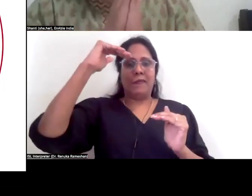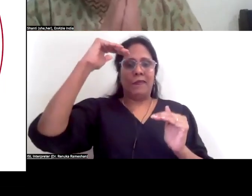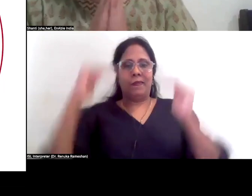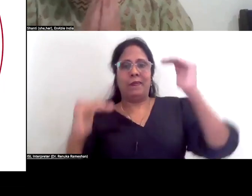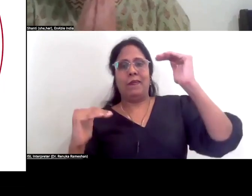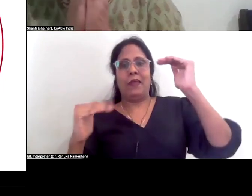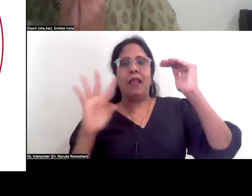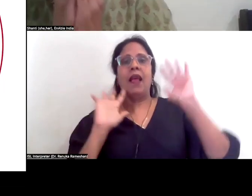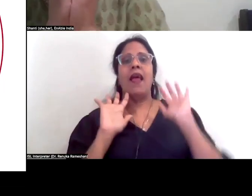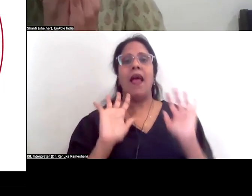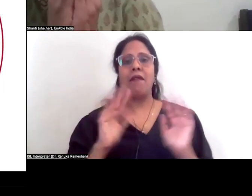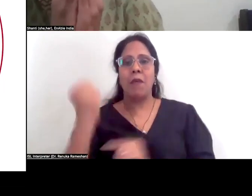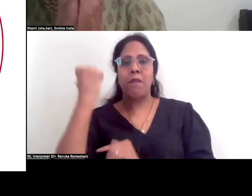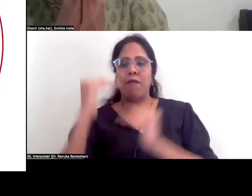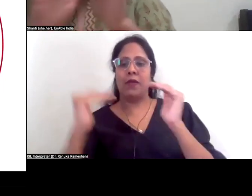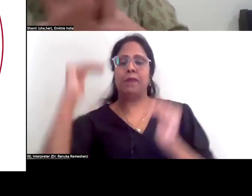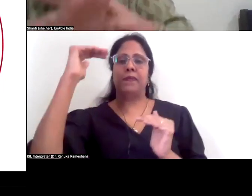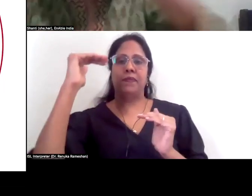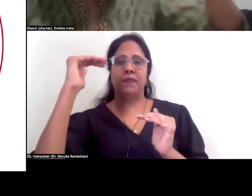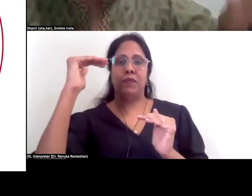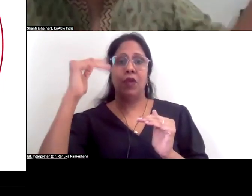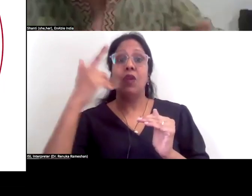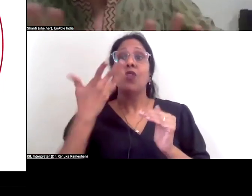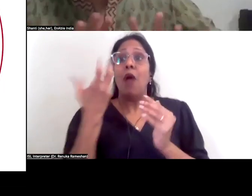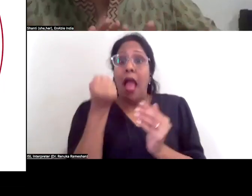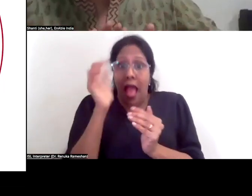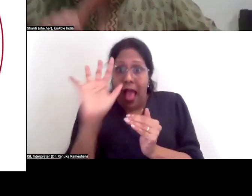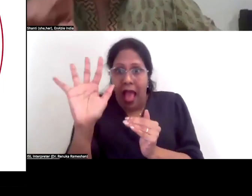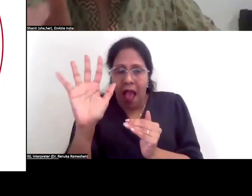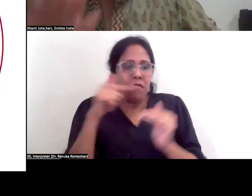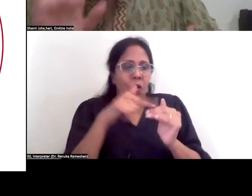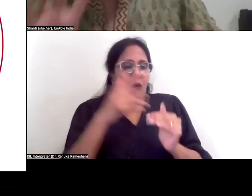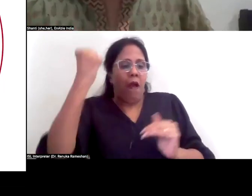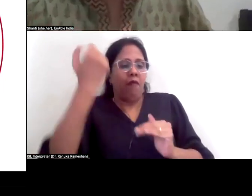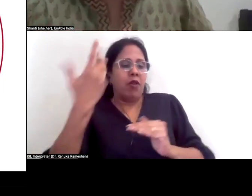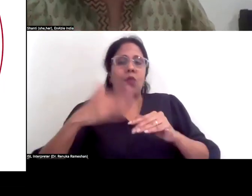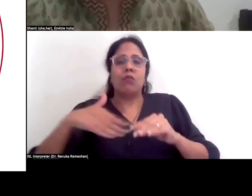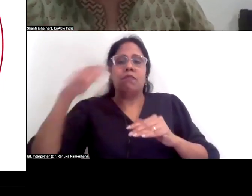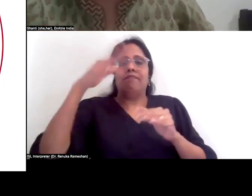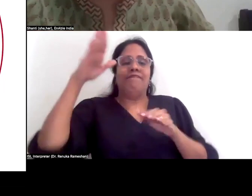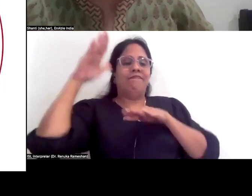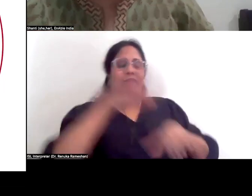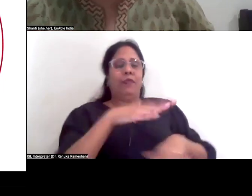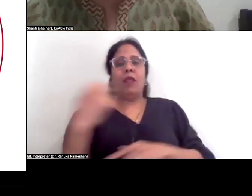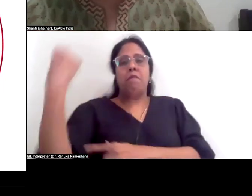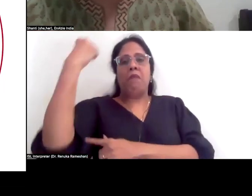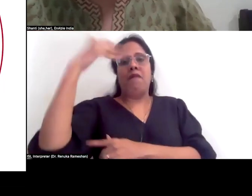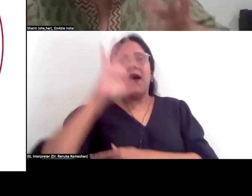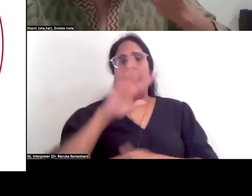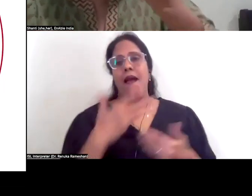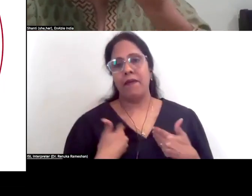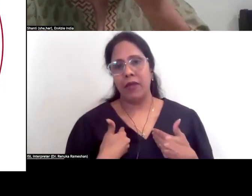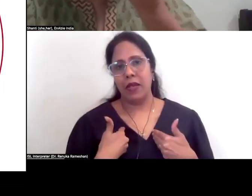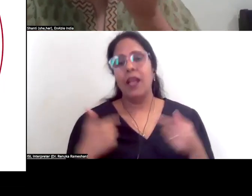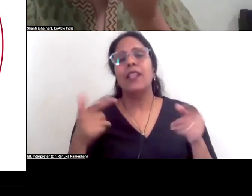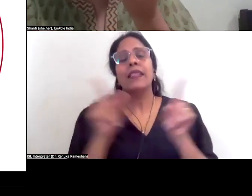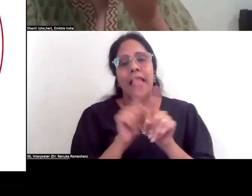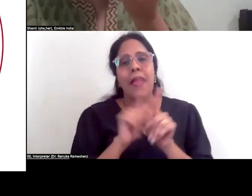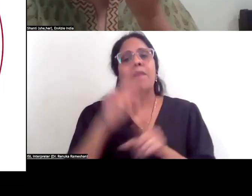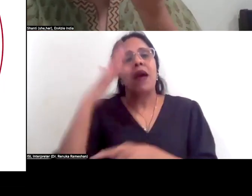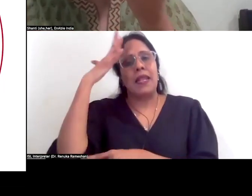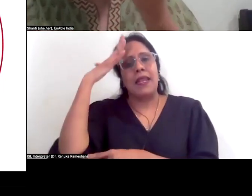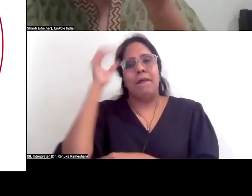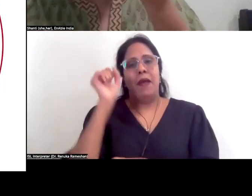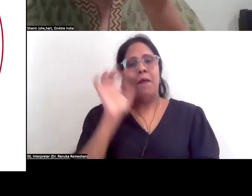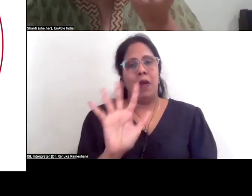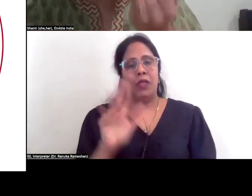That's how we understood it. And this is the biggest thing. If you forget everything in the course, just remember this, right? So what is that